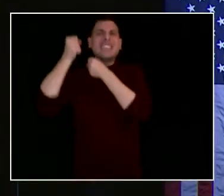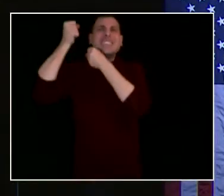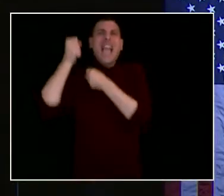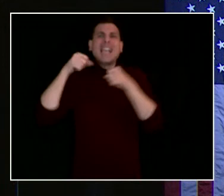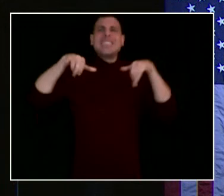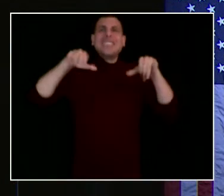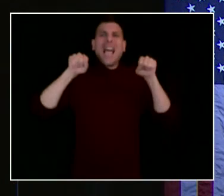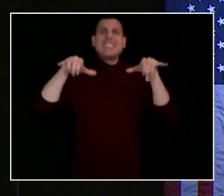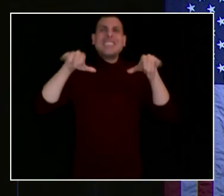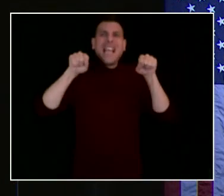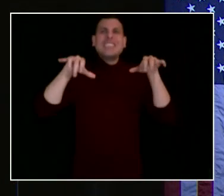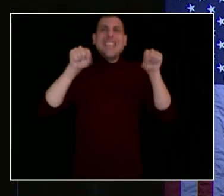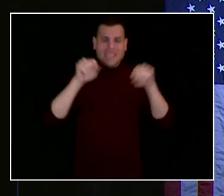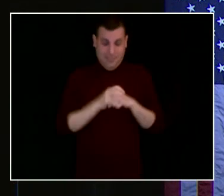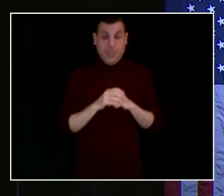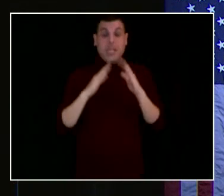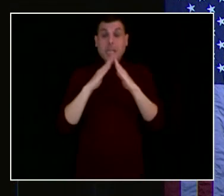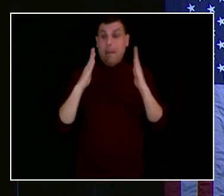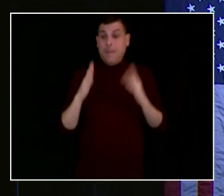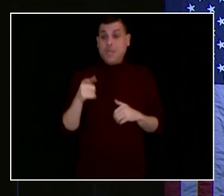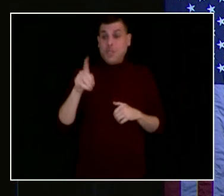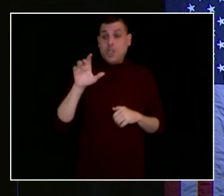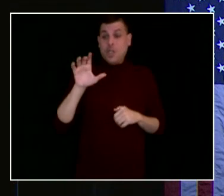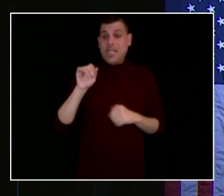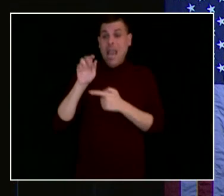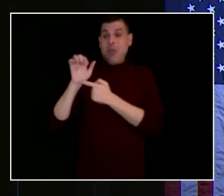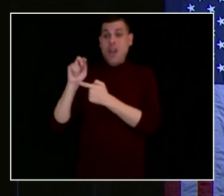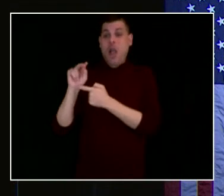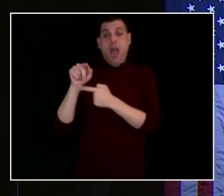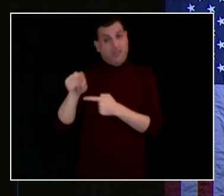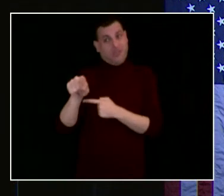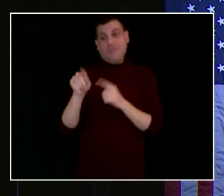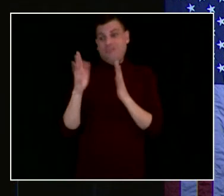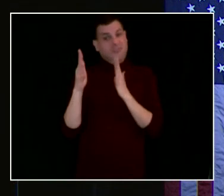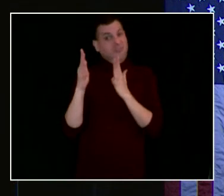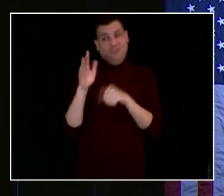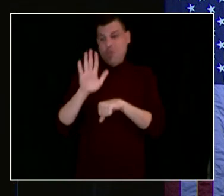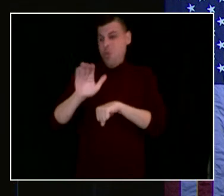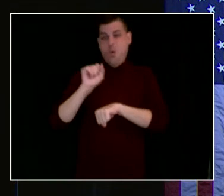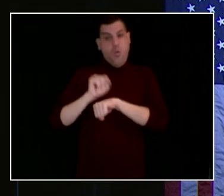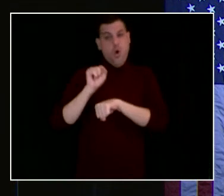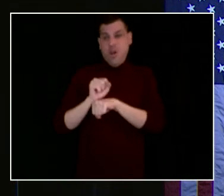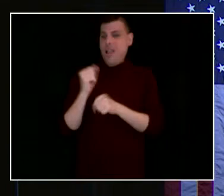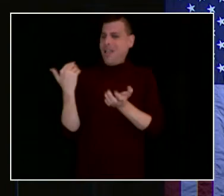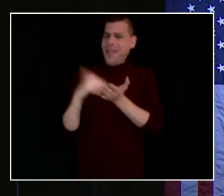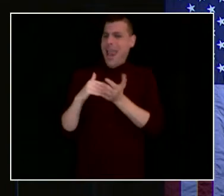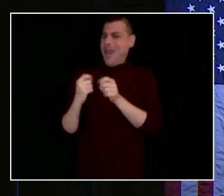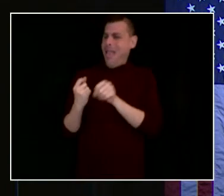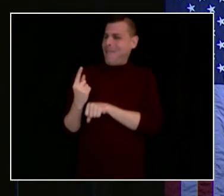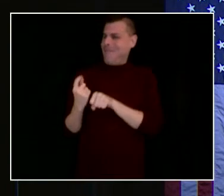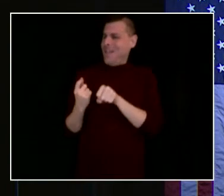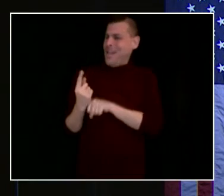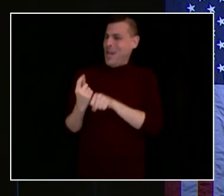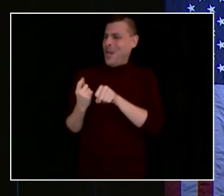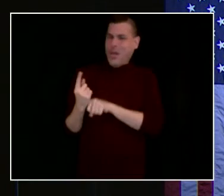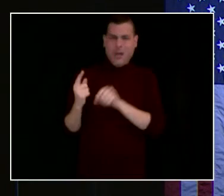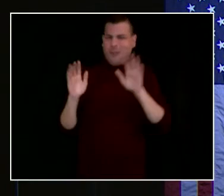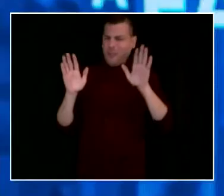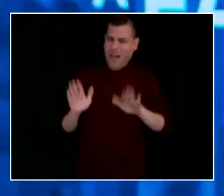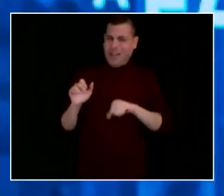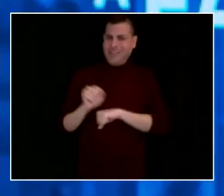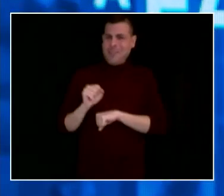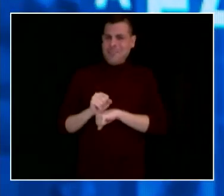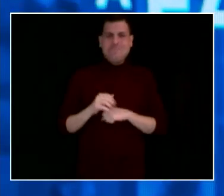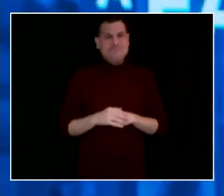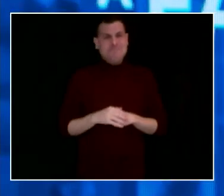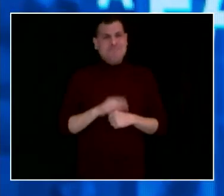Commissioner, carry on. You did your thing. Back year after year. Great job. New Yorkers, don't